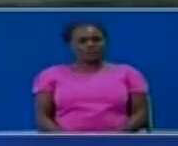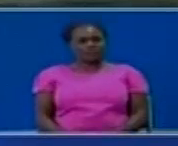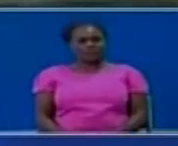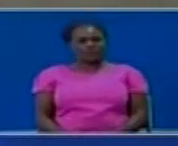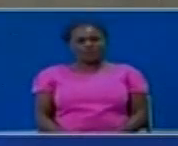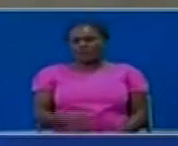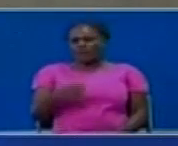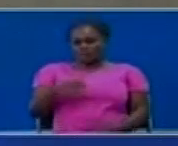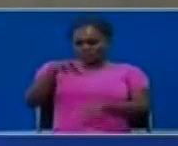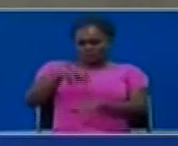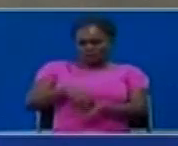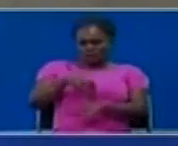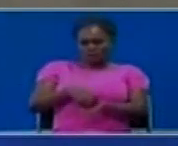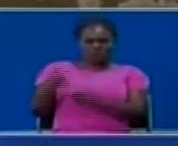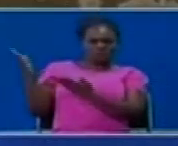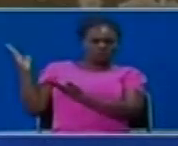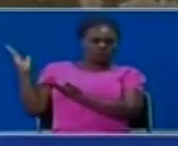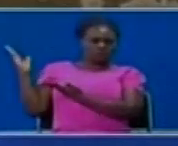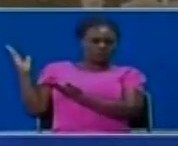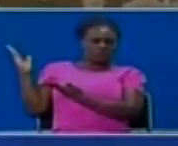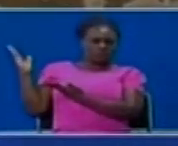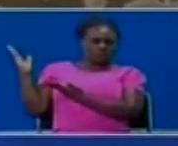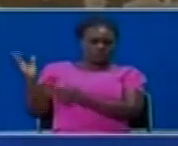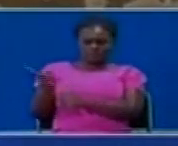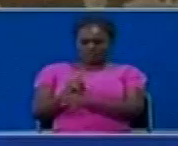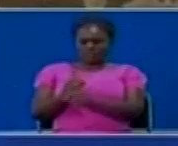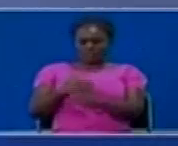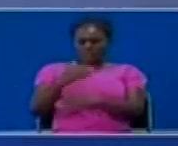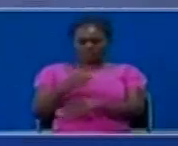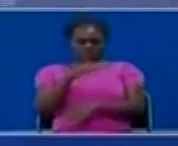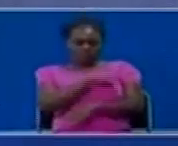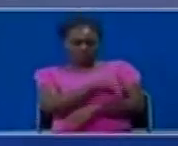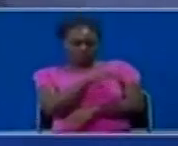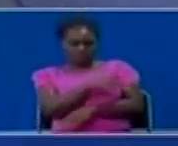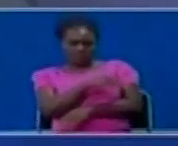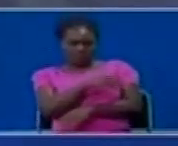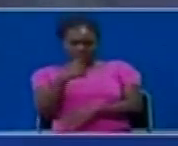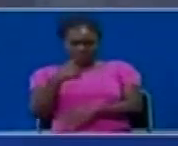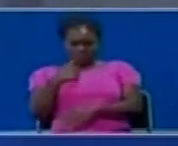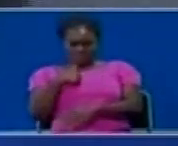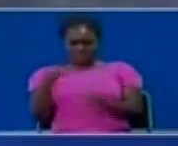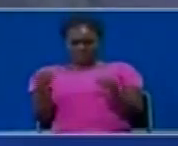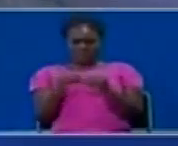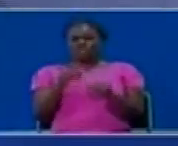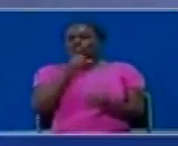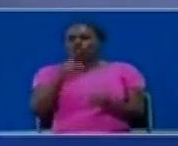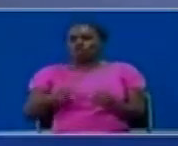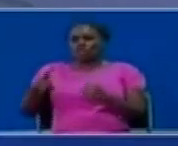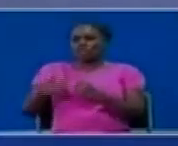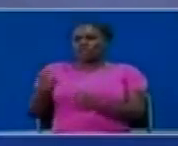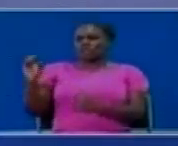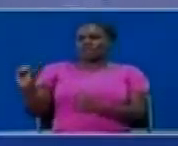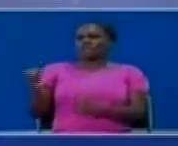Marahaba Mosque Kisauni. Minutes after 4 p.m., this is where I meet 70-year-old Mzee Salim